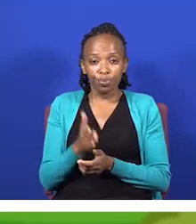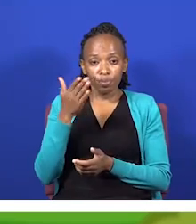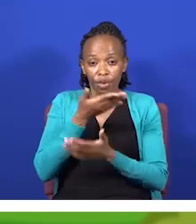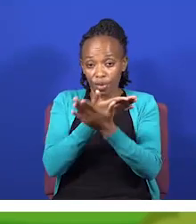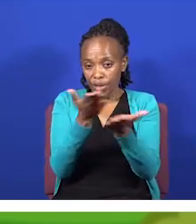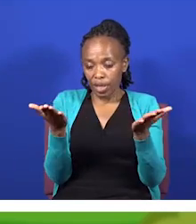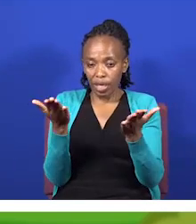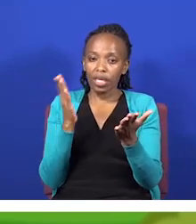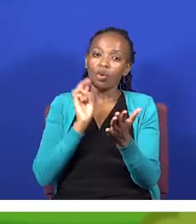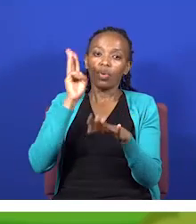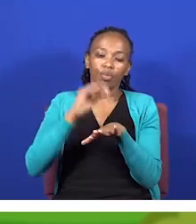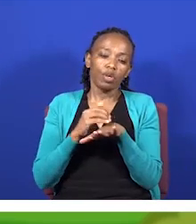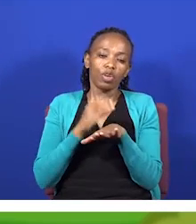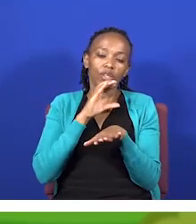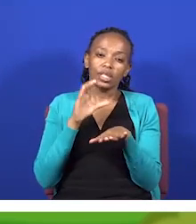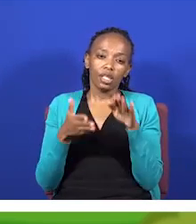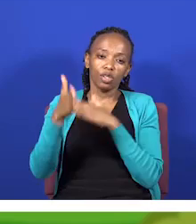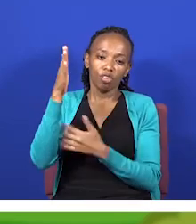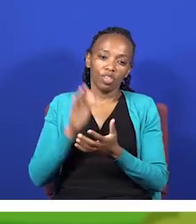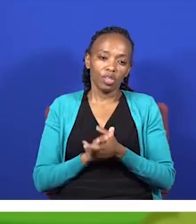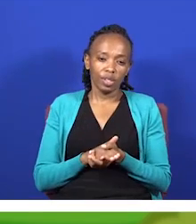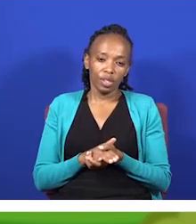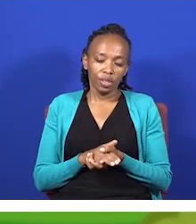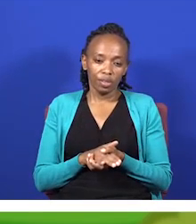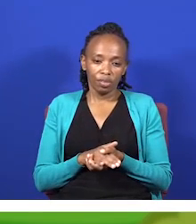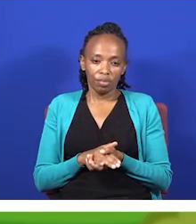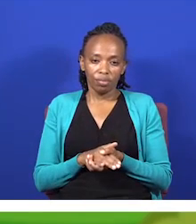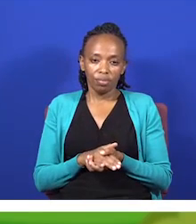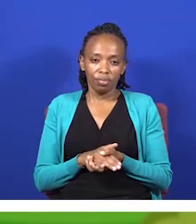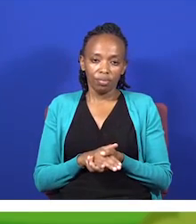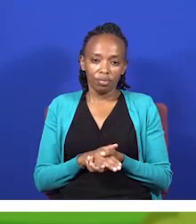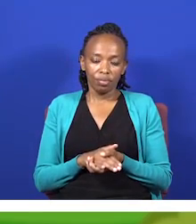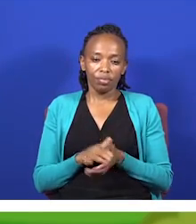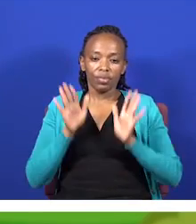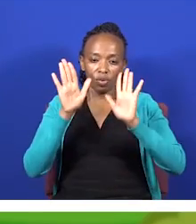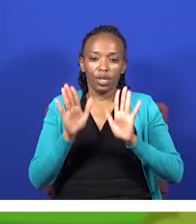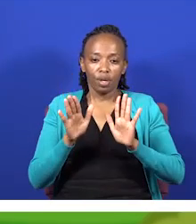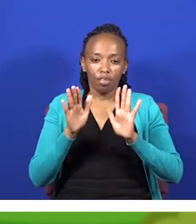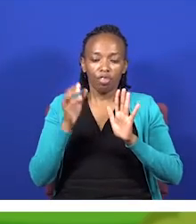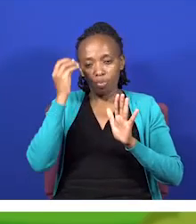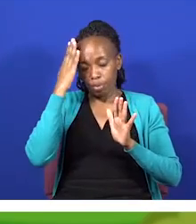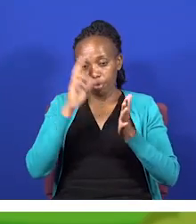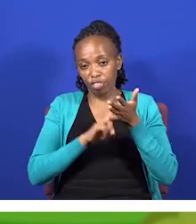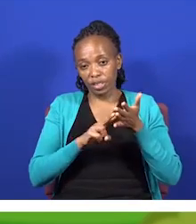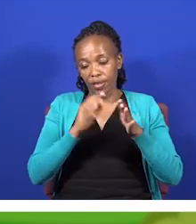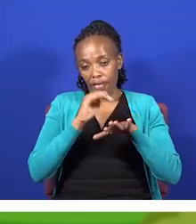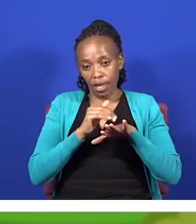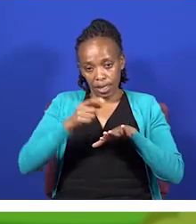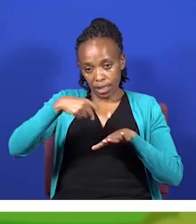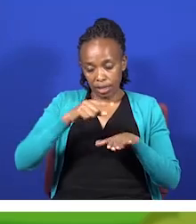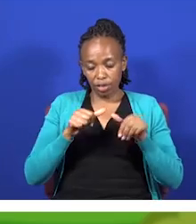they shall be called sons of God. Wow, what a wonderful scripture. Calling on us to